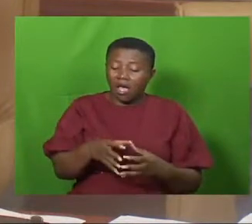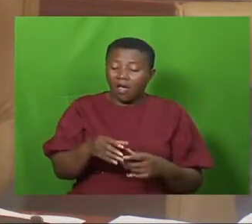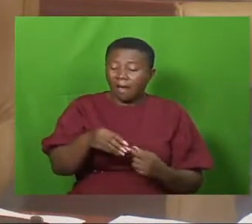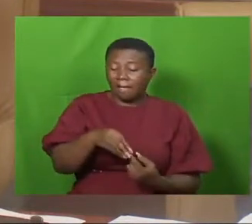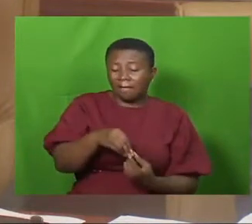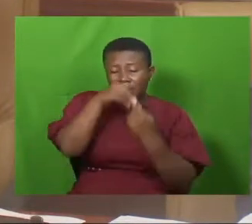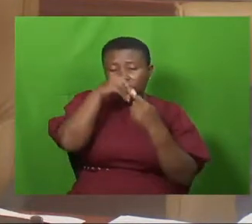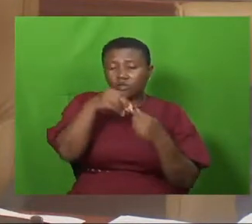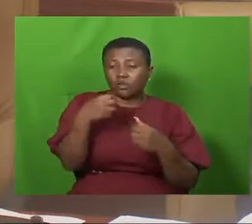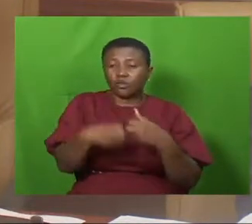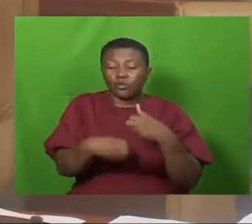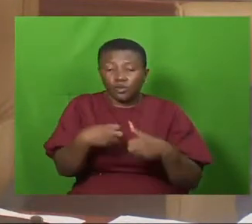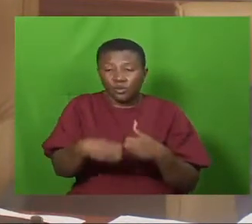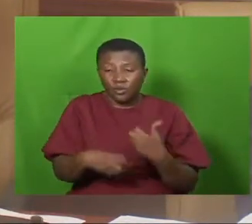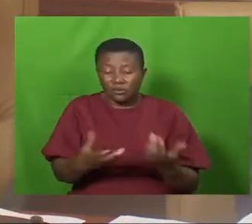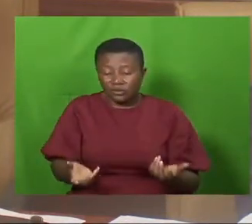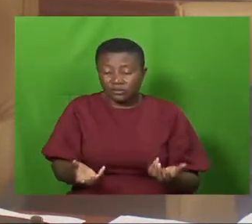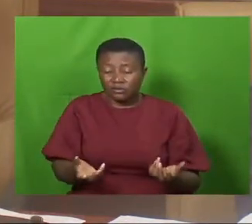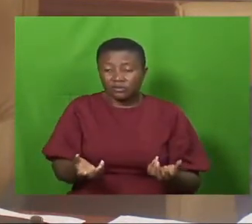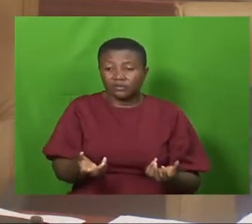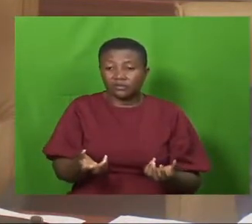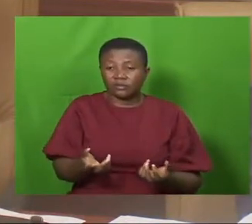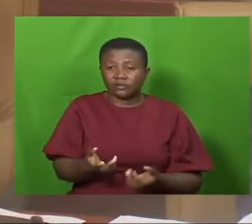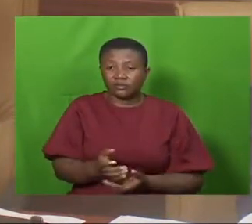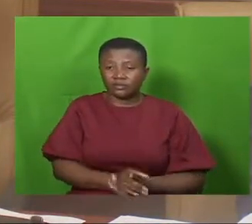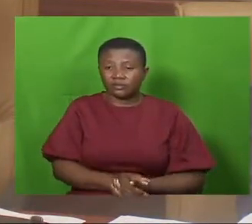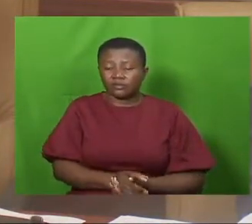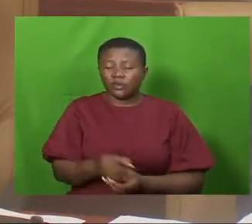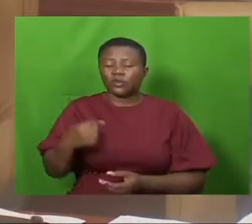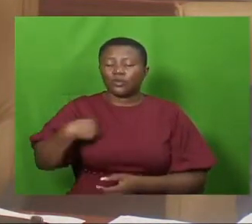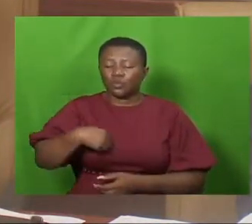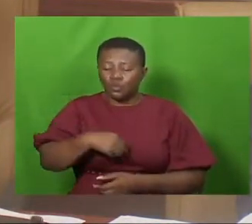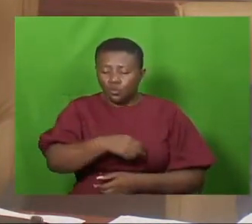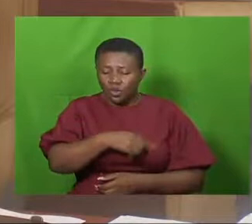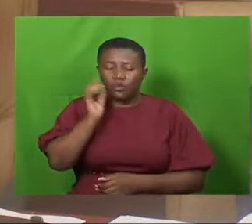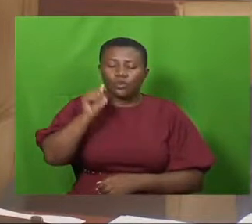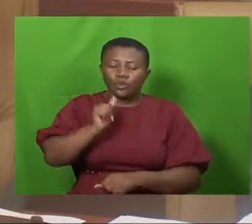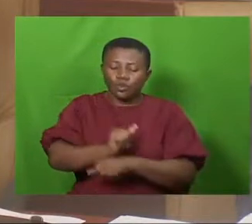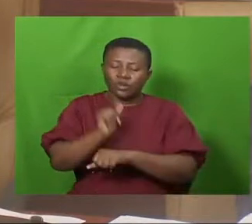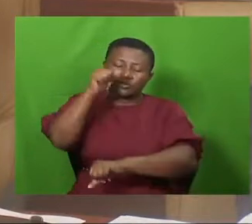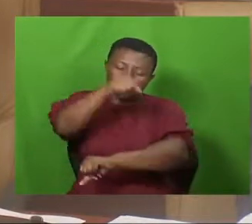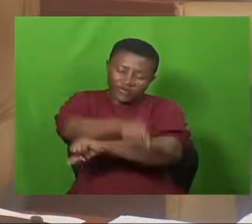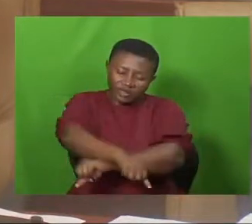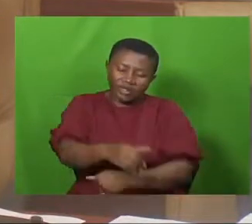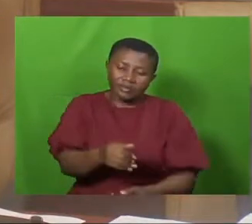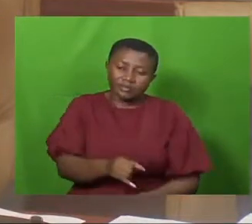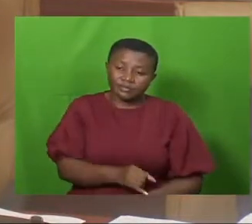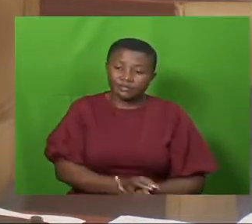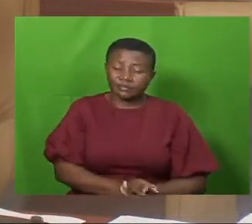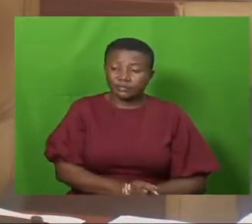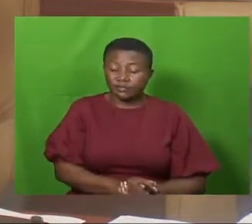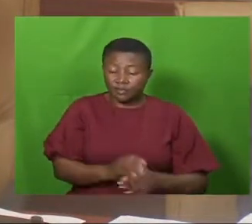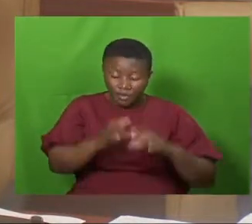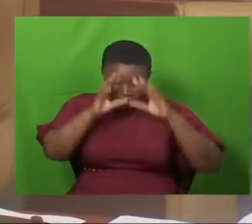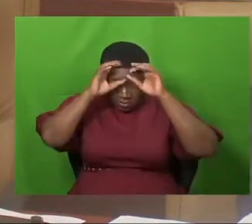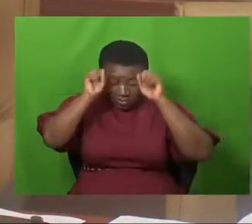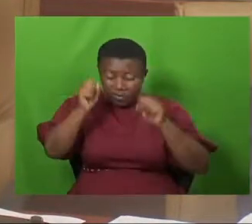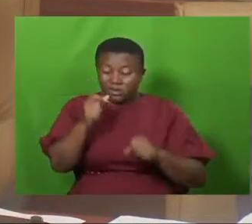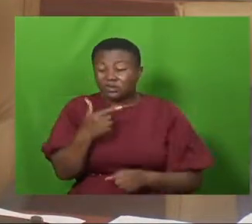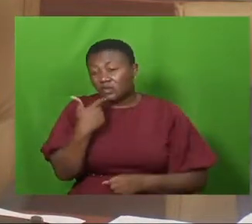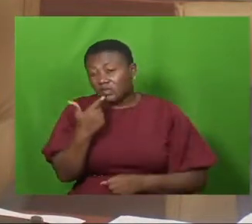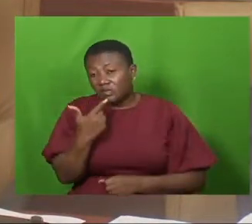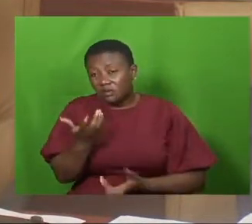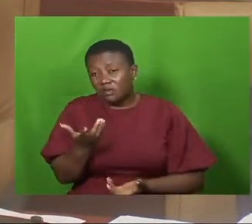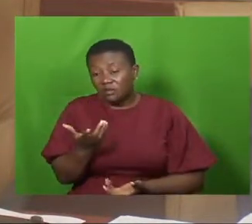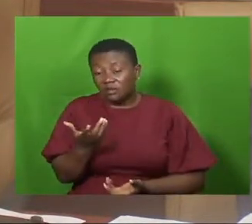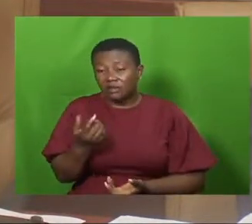also a passing phase and we will surmount it. As the President said, we've done it before